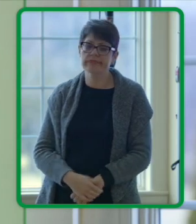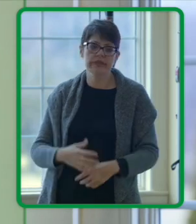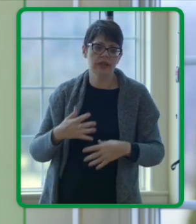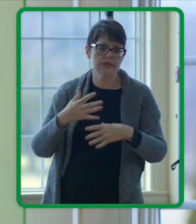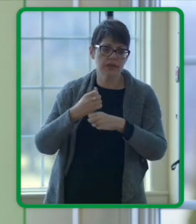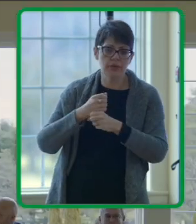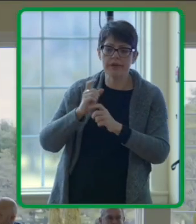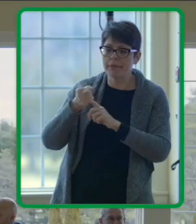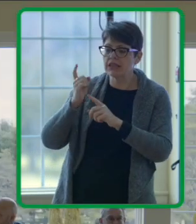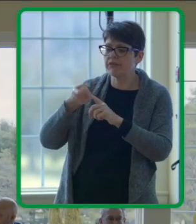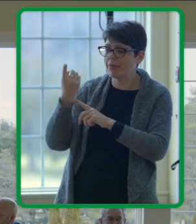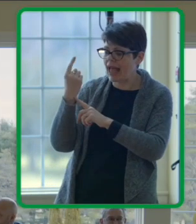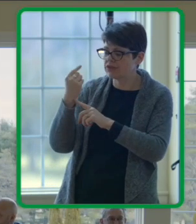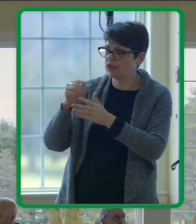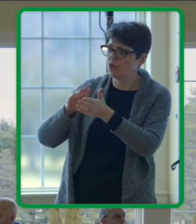and to accept them.